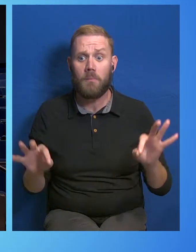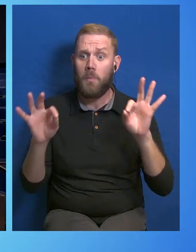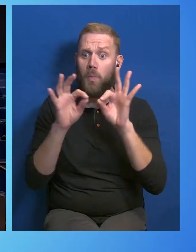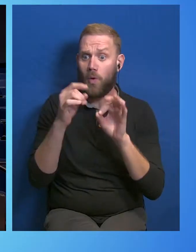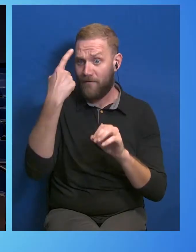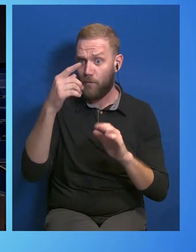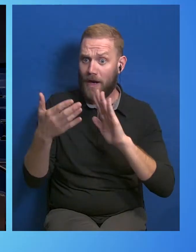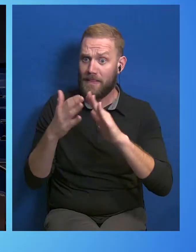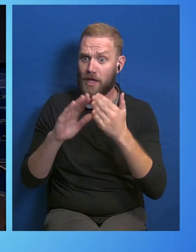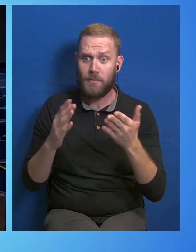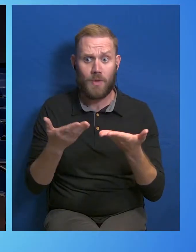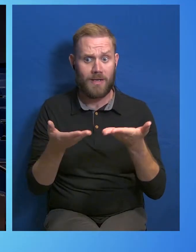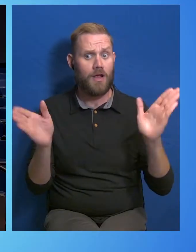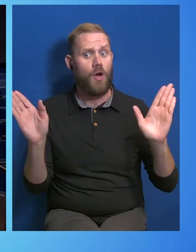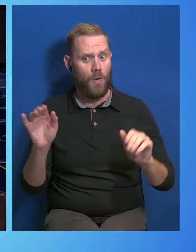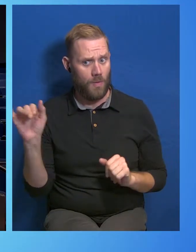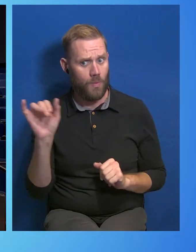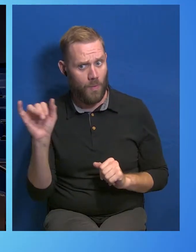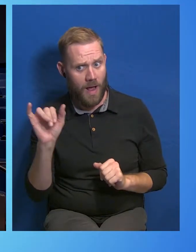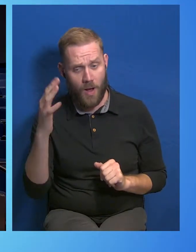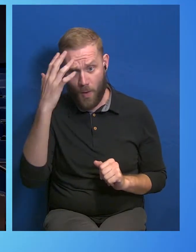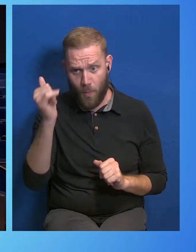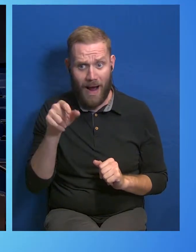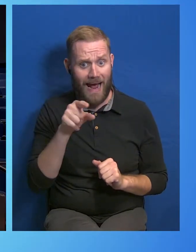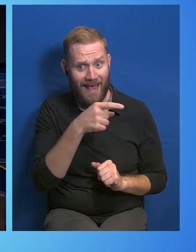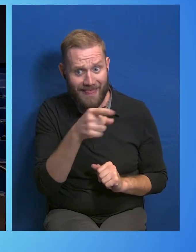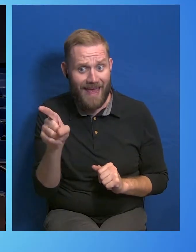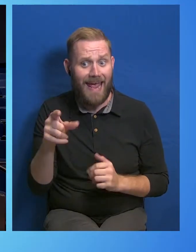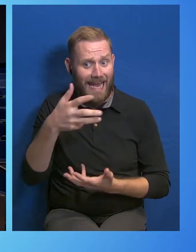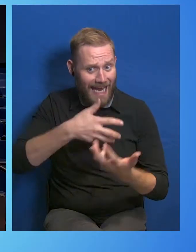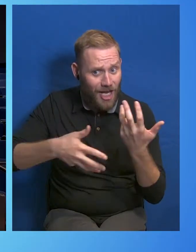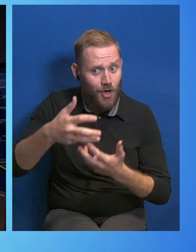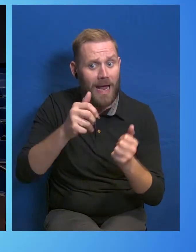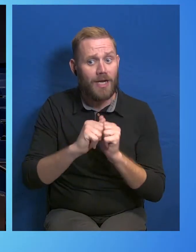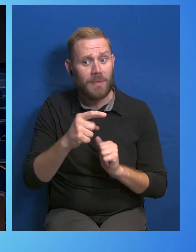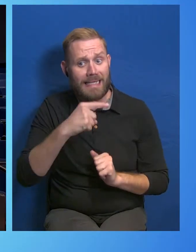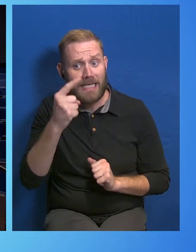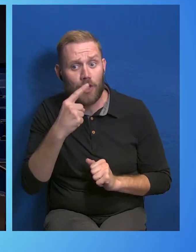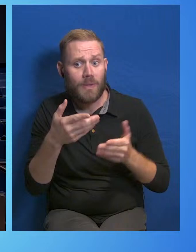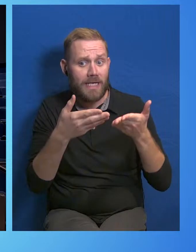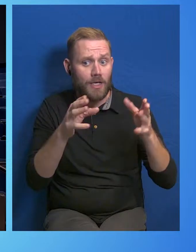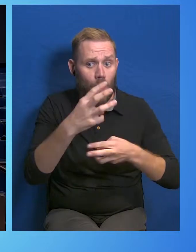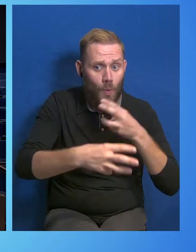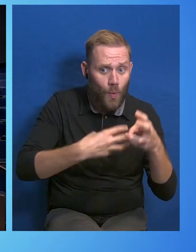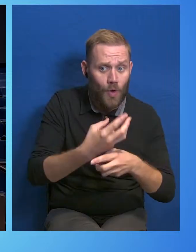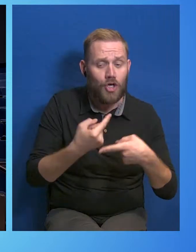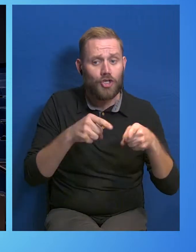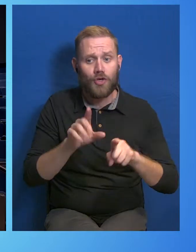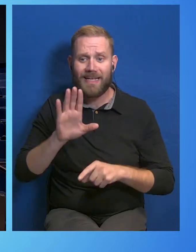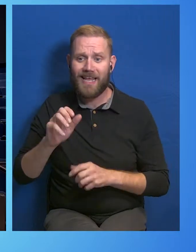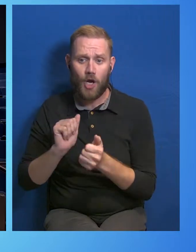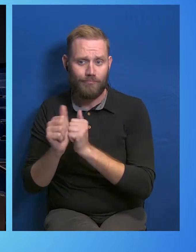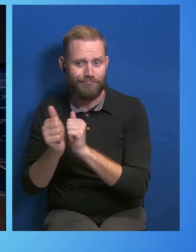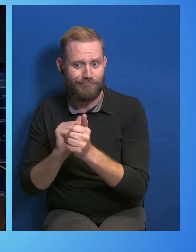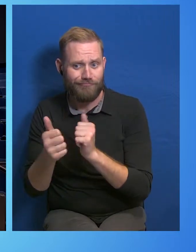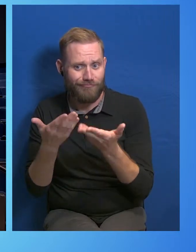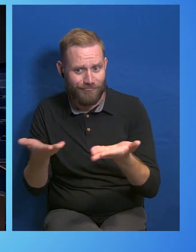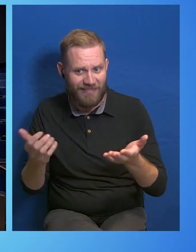the community as a whole because they interact with the Hearing Society as well during their sports